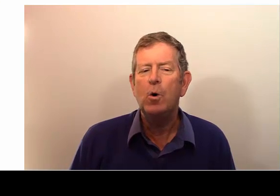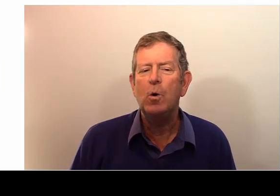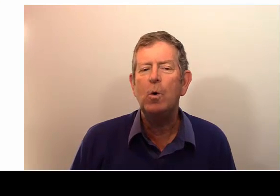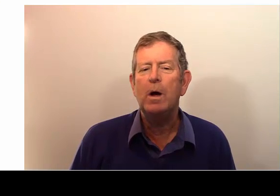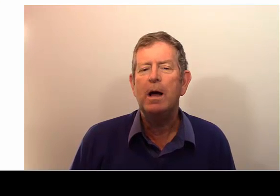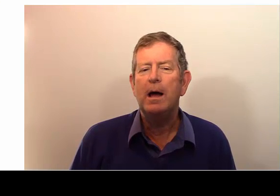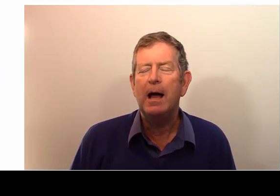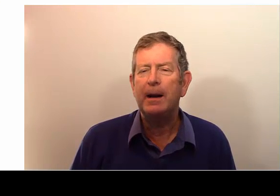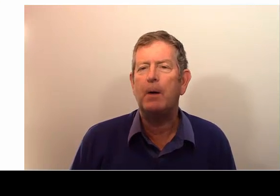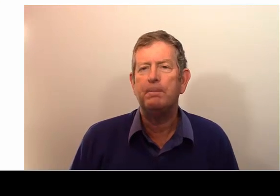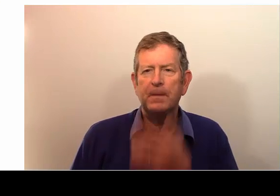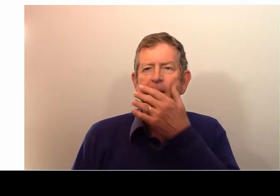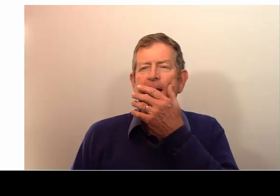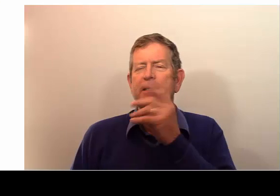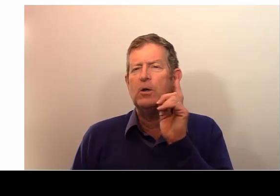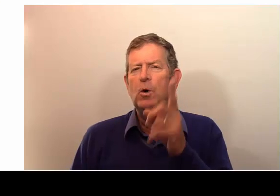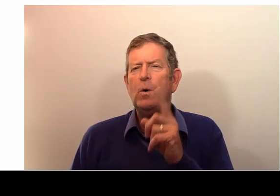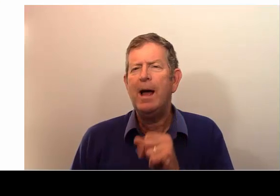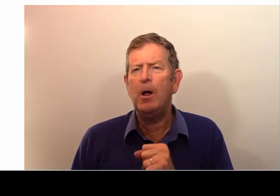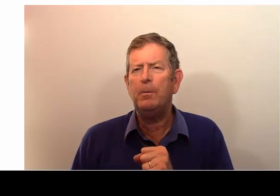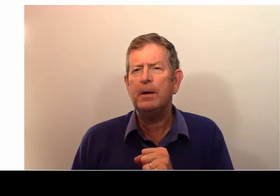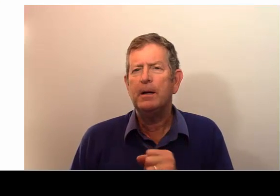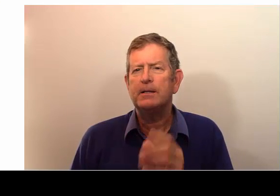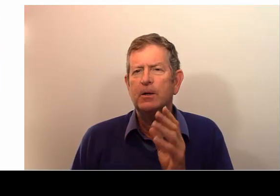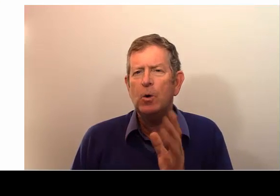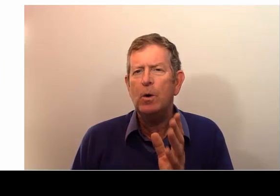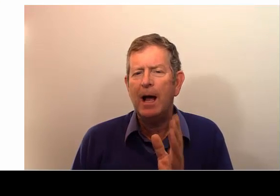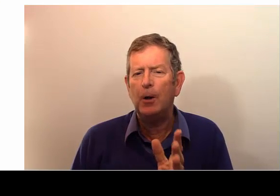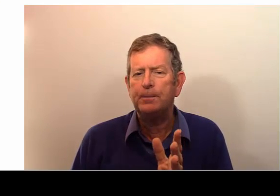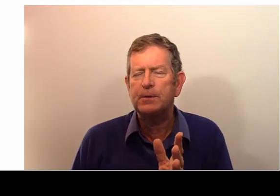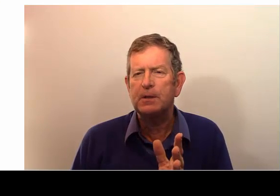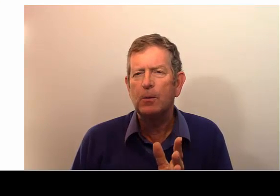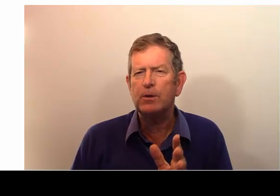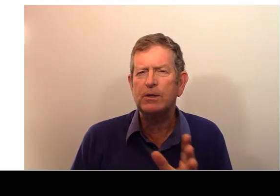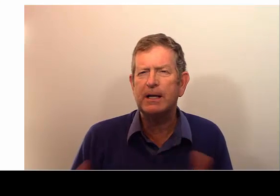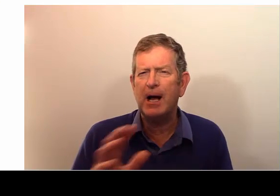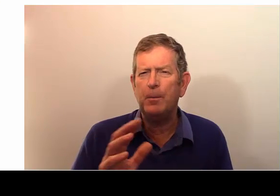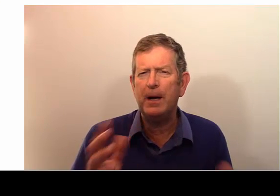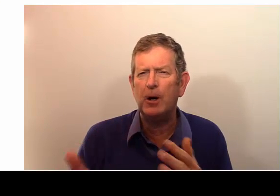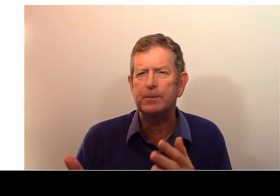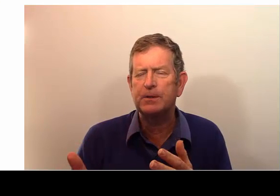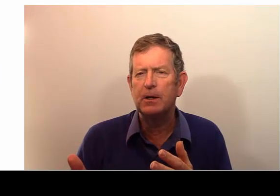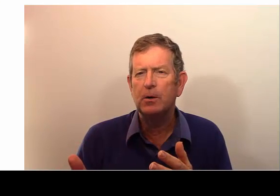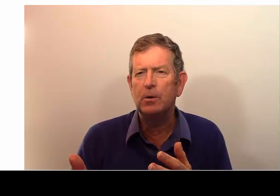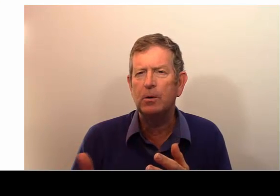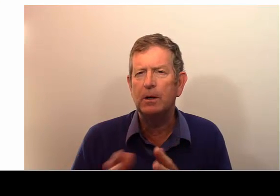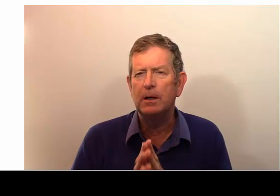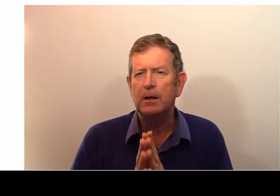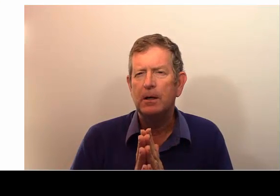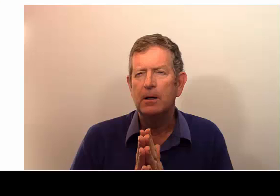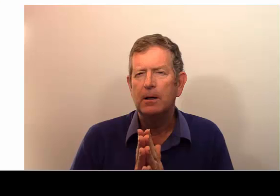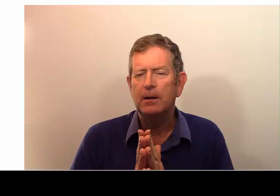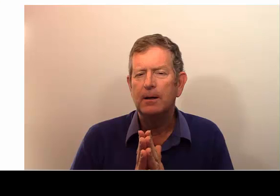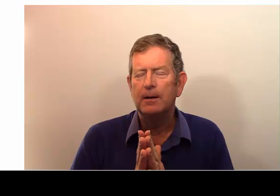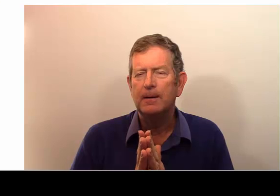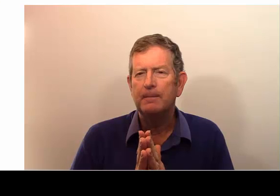Okay, who, now, is it who help? Is it who helps? Which is it? Help, helps. Who?